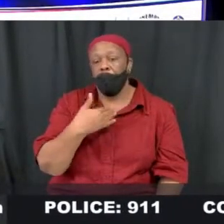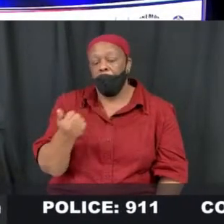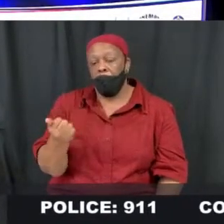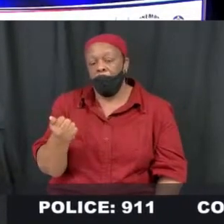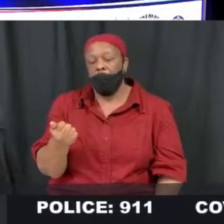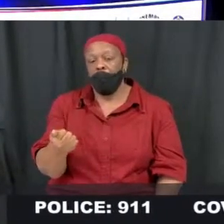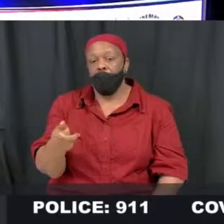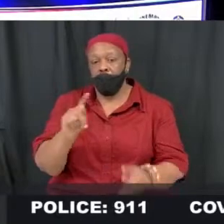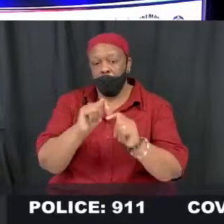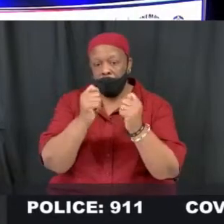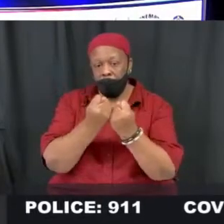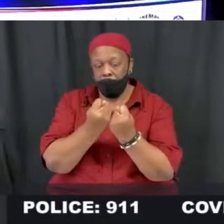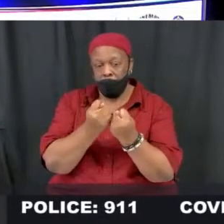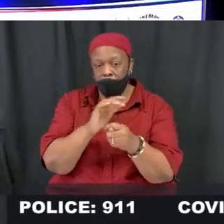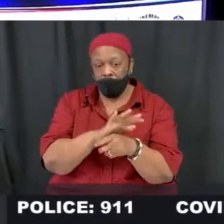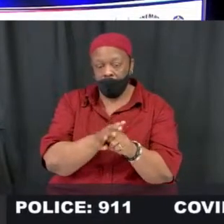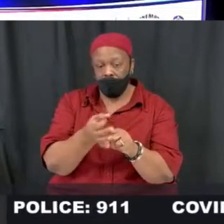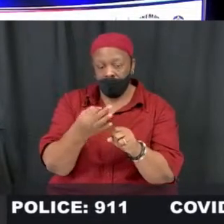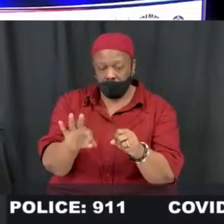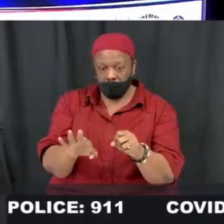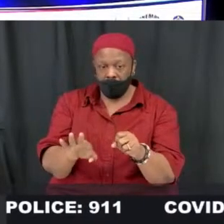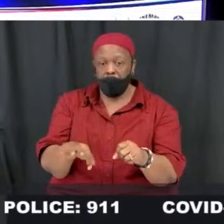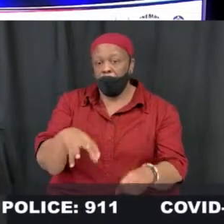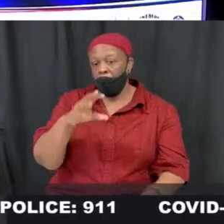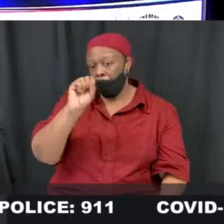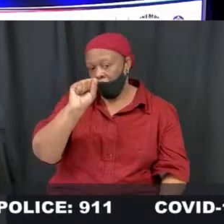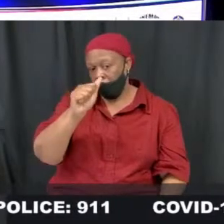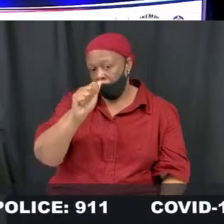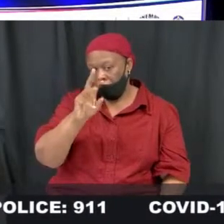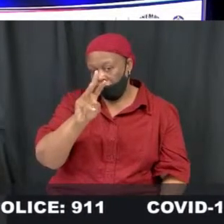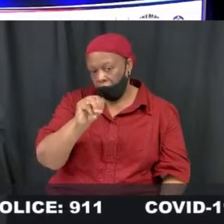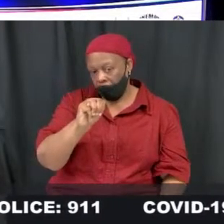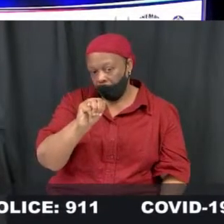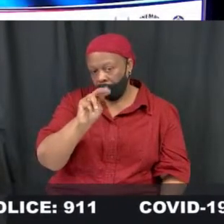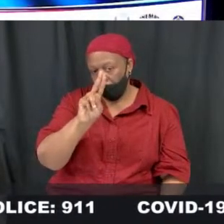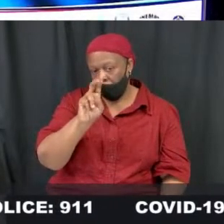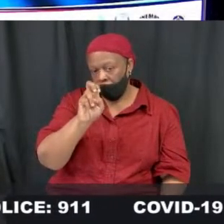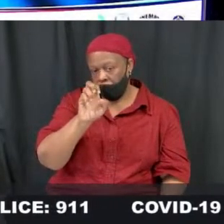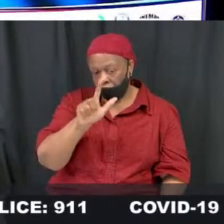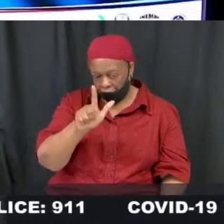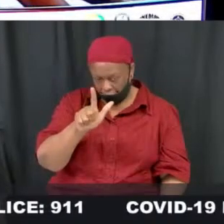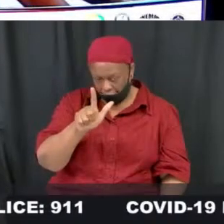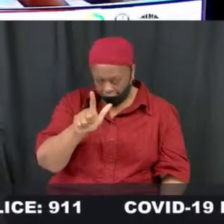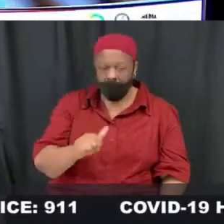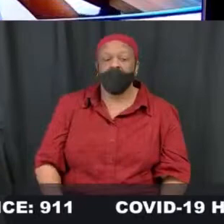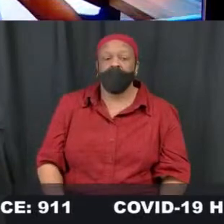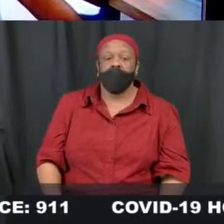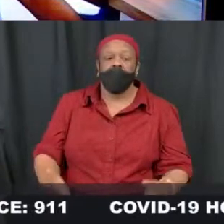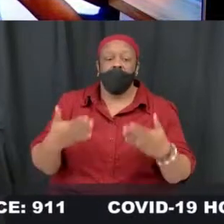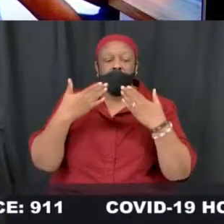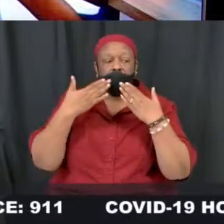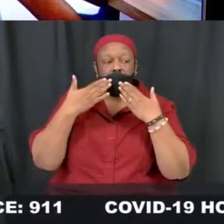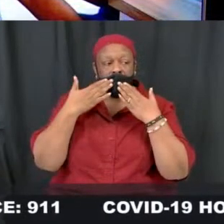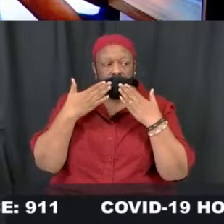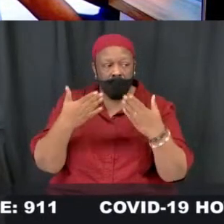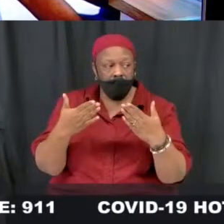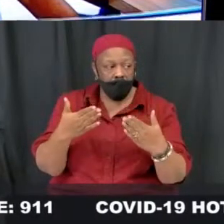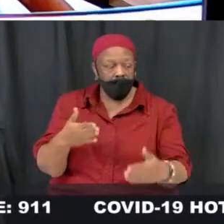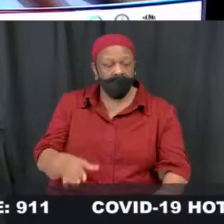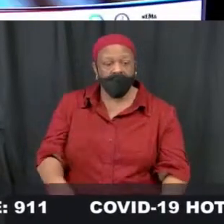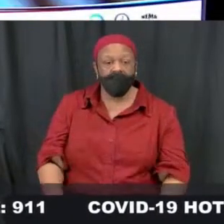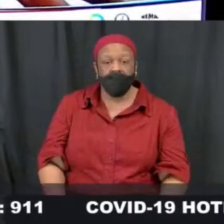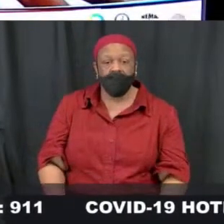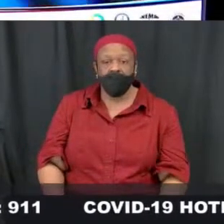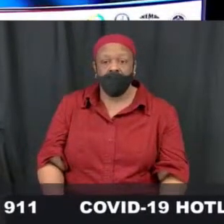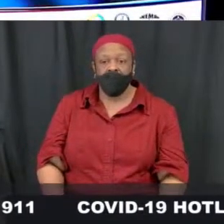National COVID-19 Task Force and National Disaster Coordinator. Equally thank the